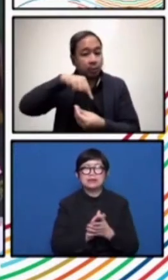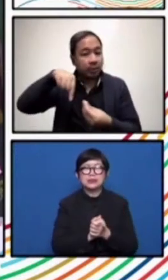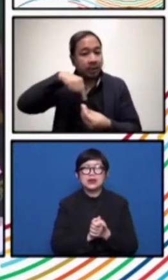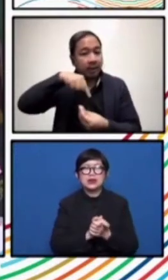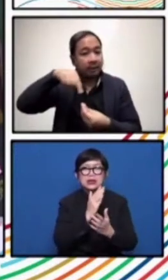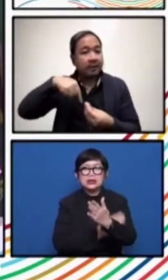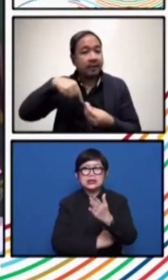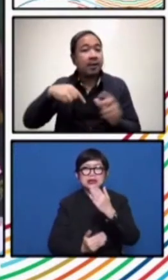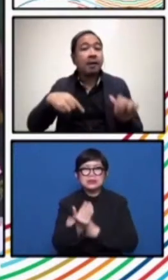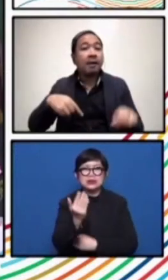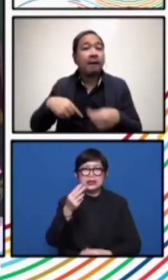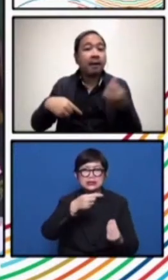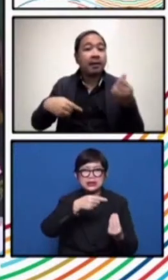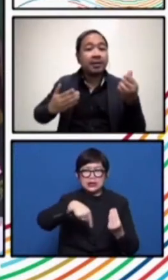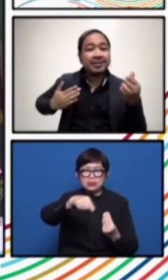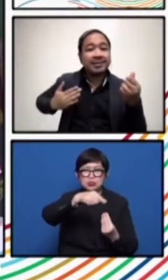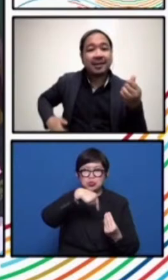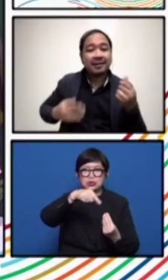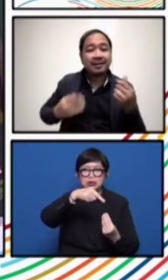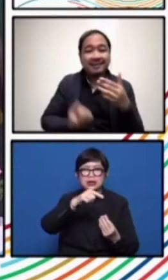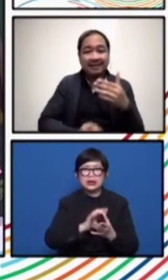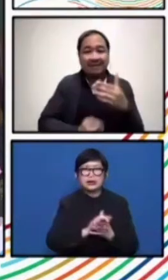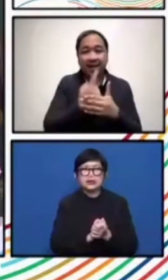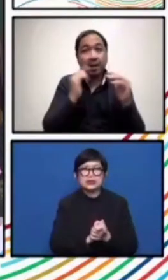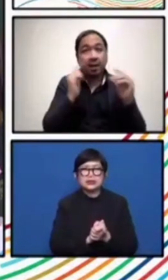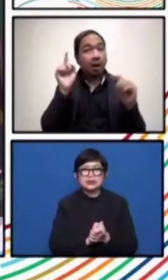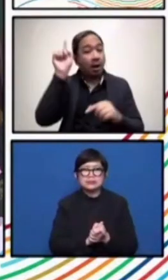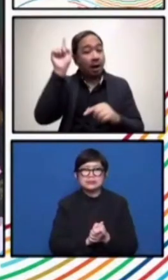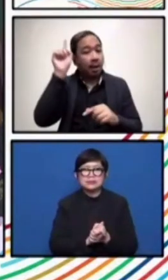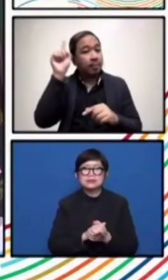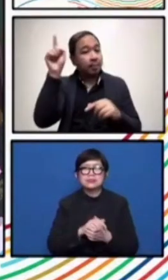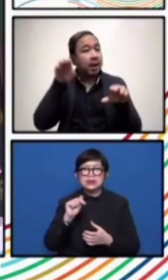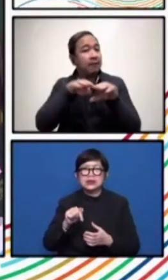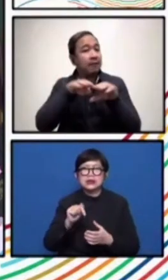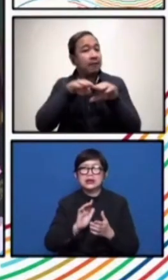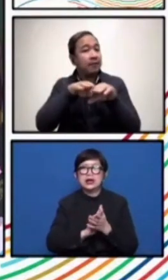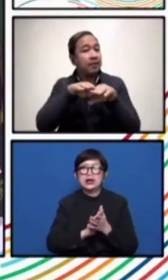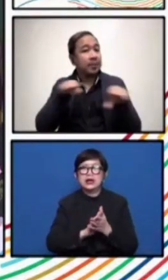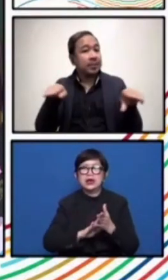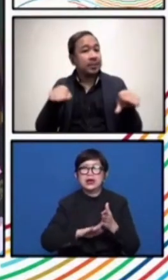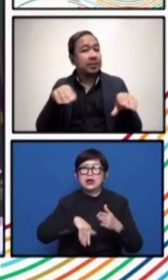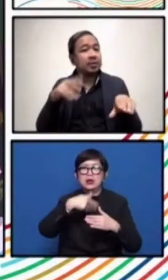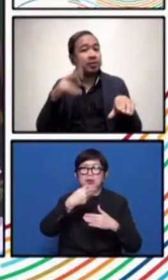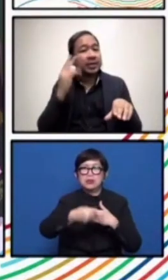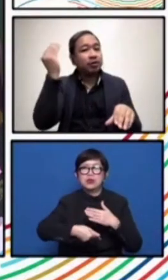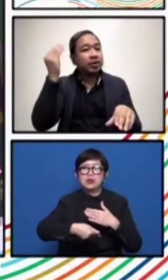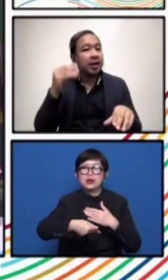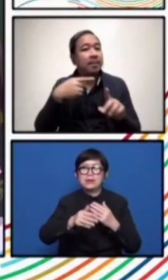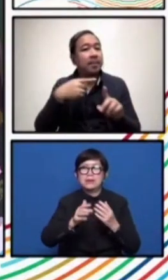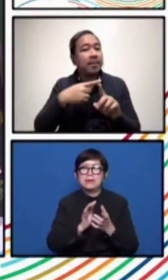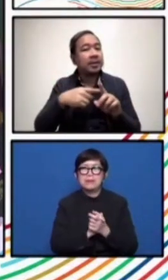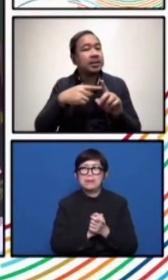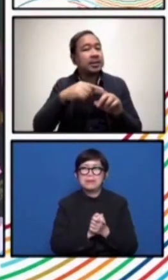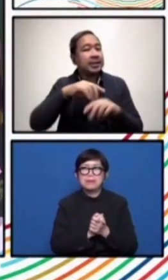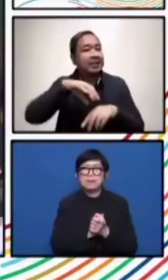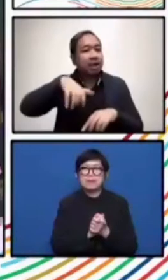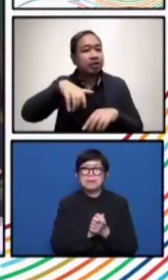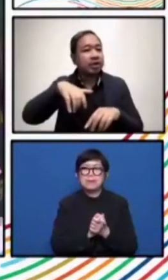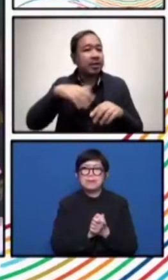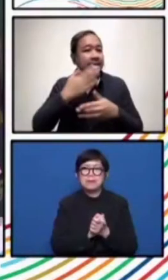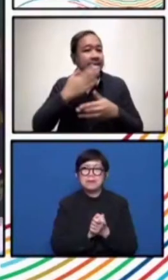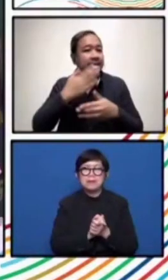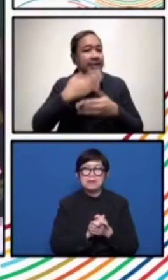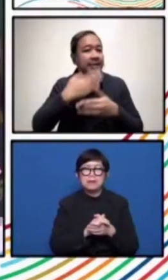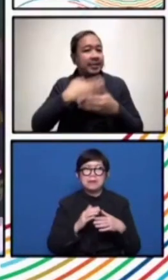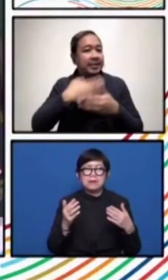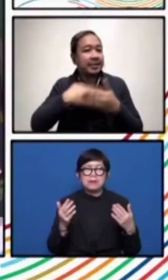which is also hybrid which is organizer prospera and the Indonesian National disability Commission on the hill which is on the potential of quota